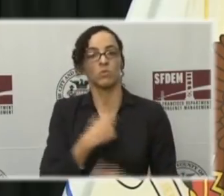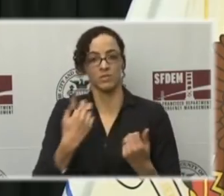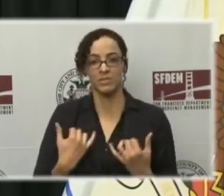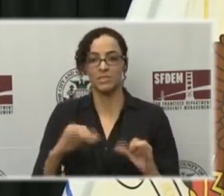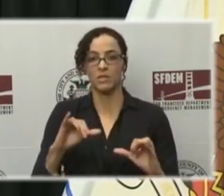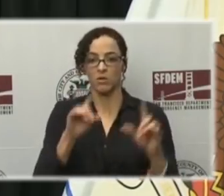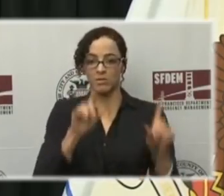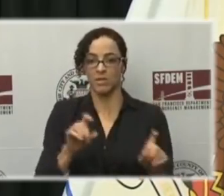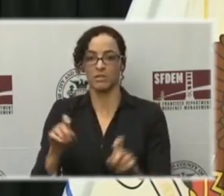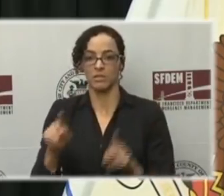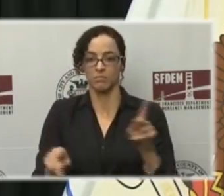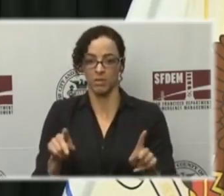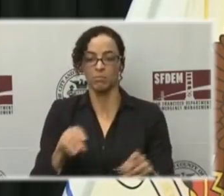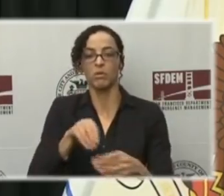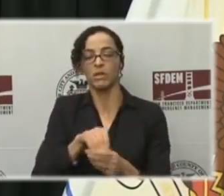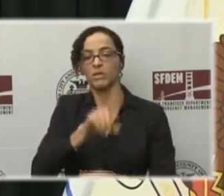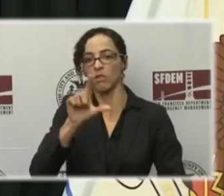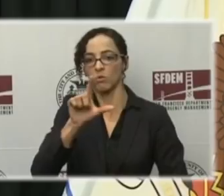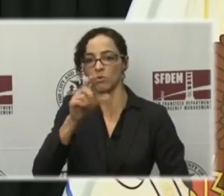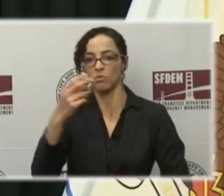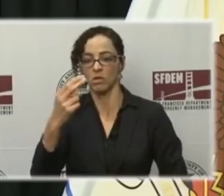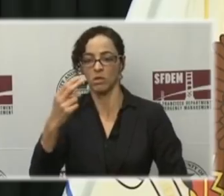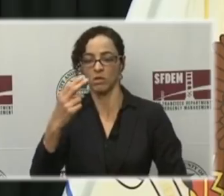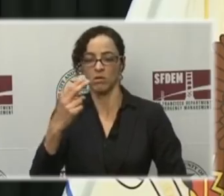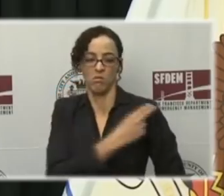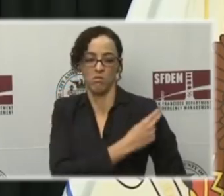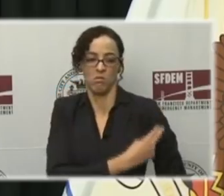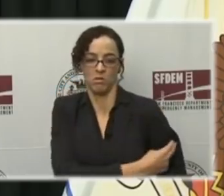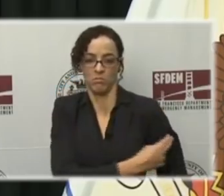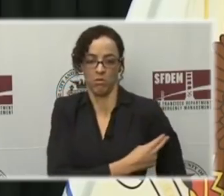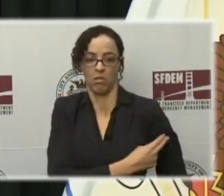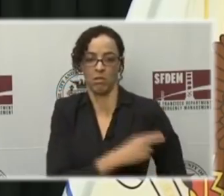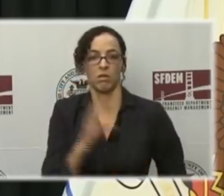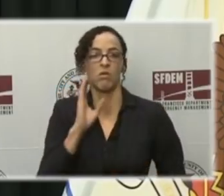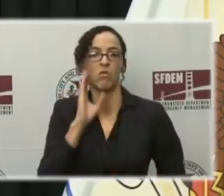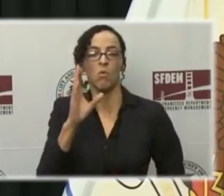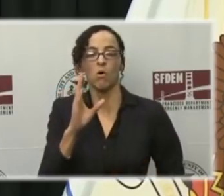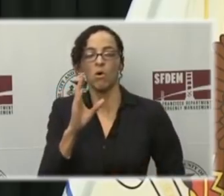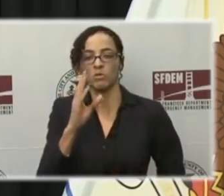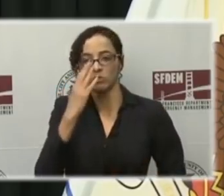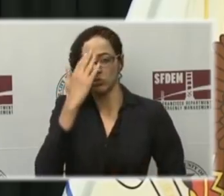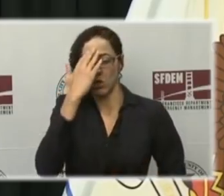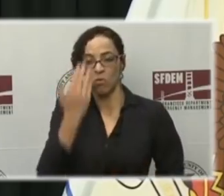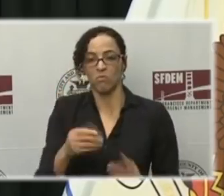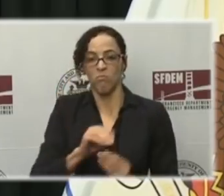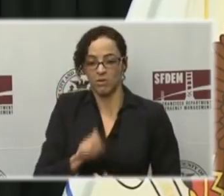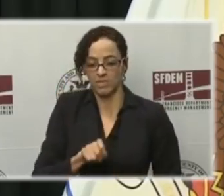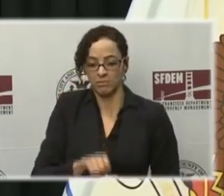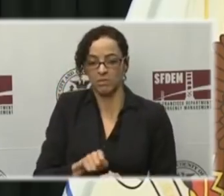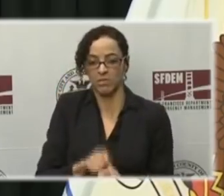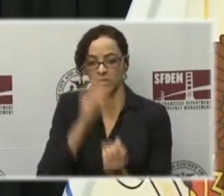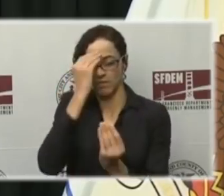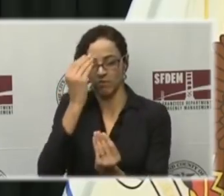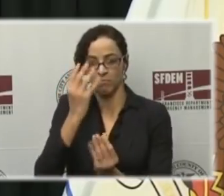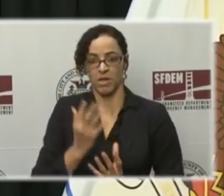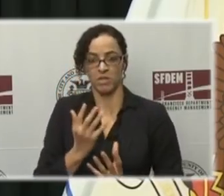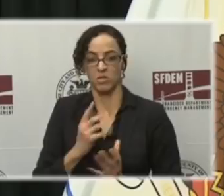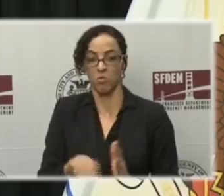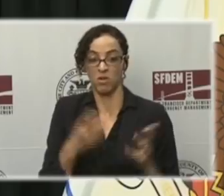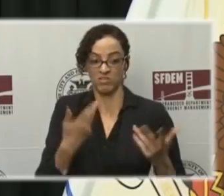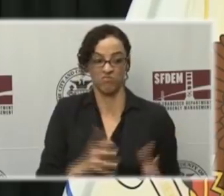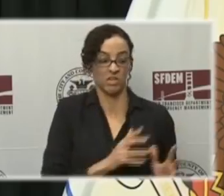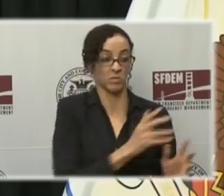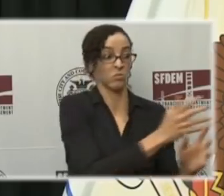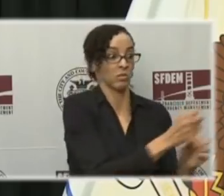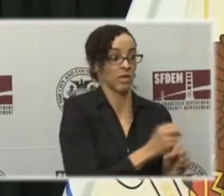have more information about the specifics once those test results come in, and Dr. Colfax will provide some